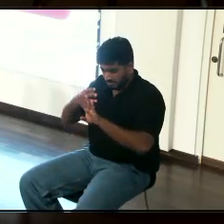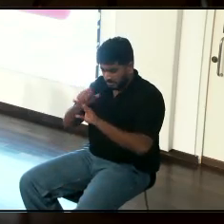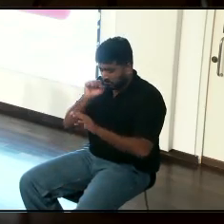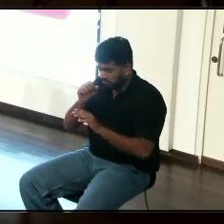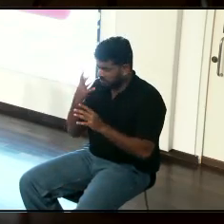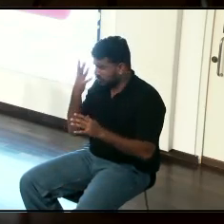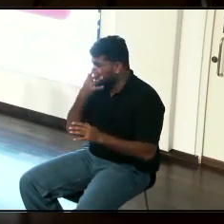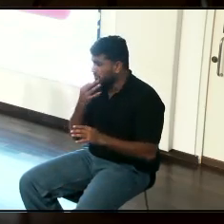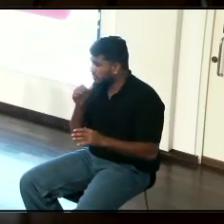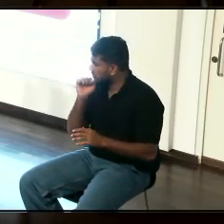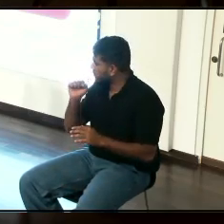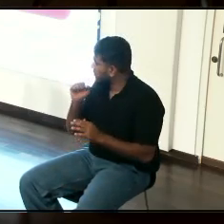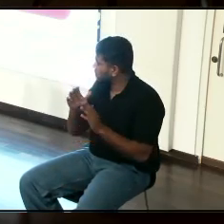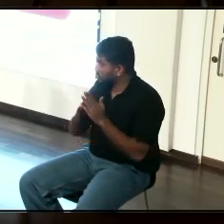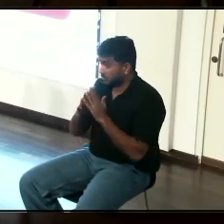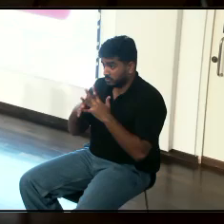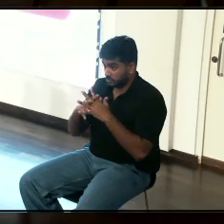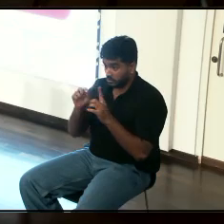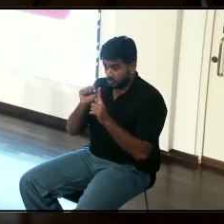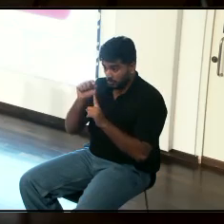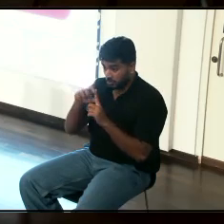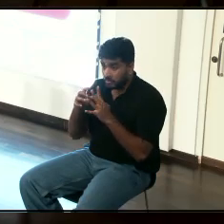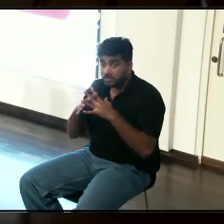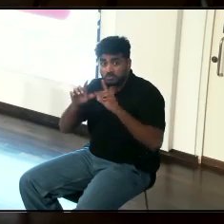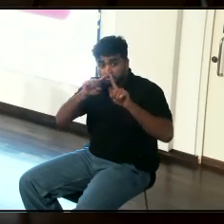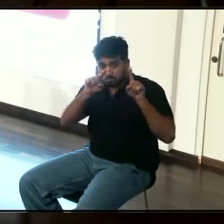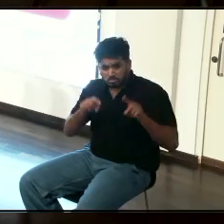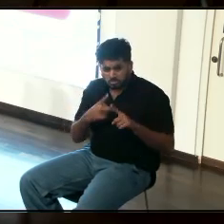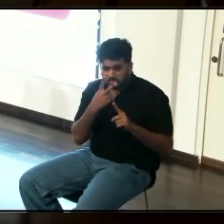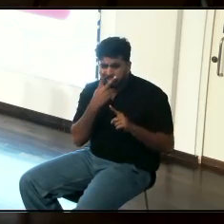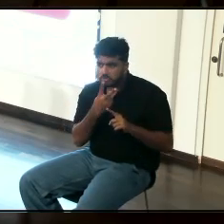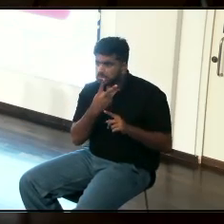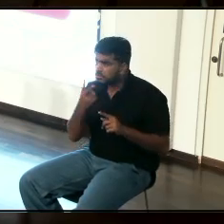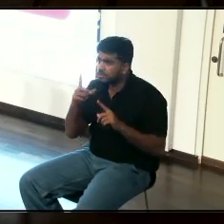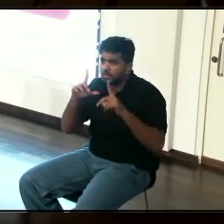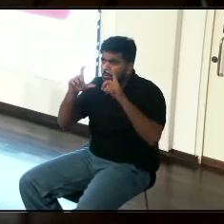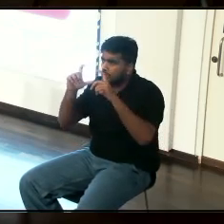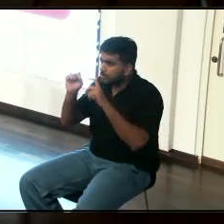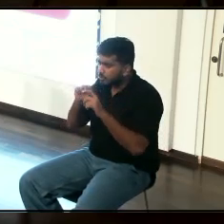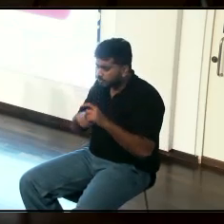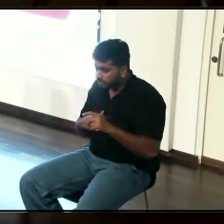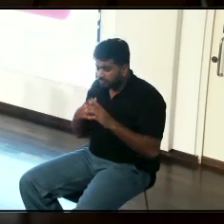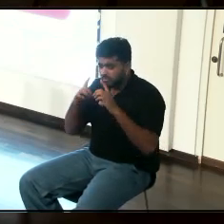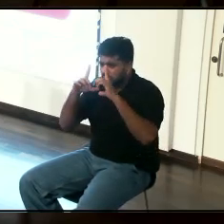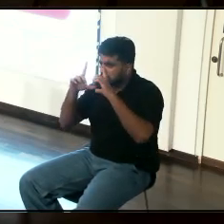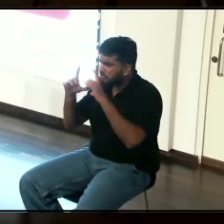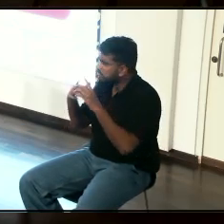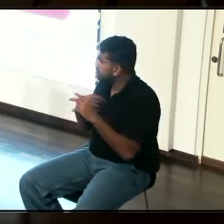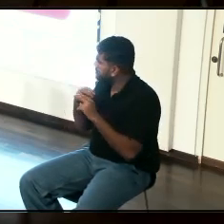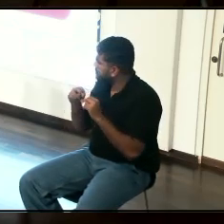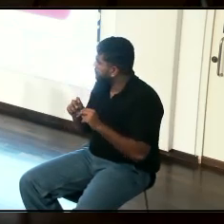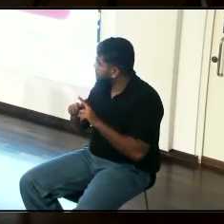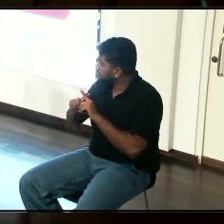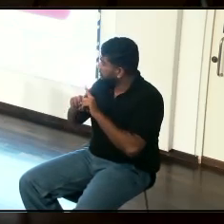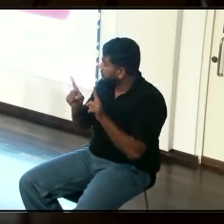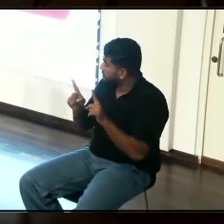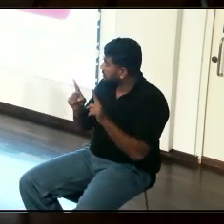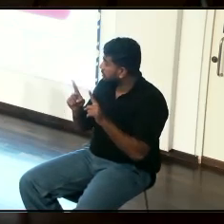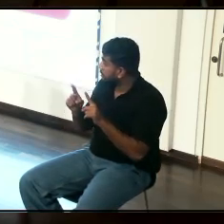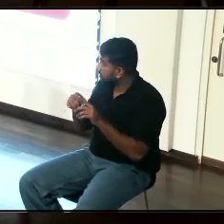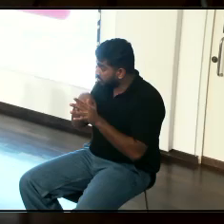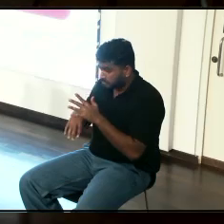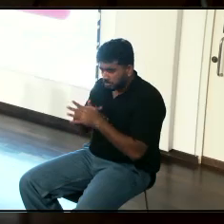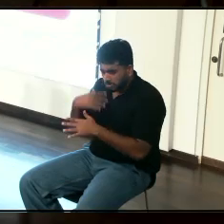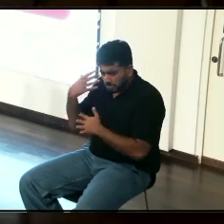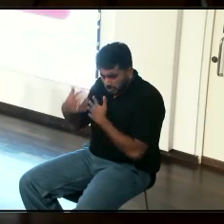the oyster shell windows. Everywhere I looked, there was something I could capture through my viewfinder. But the longer I worked on